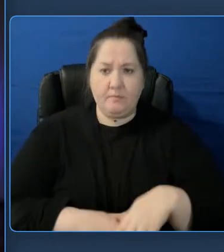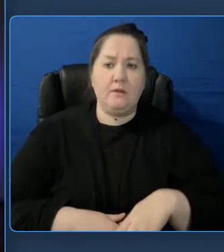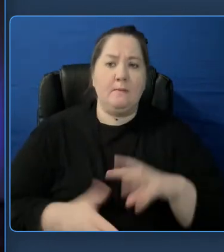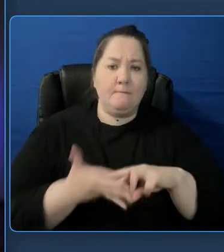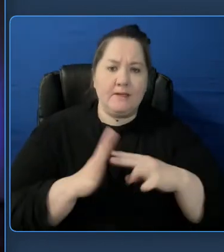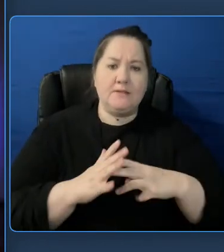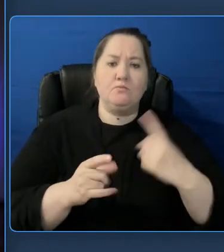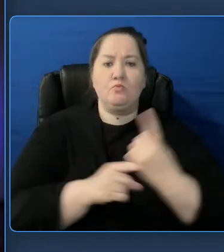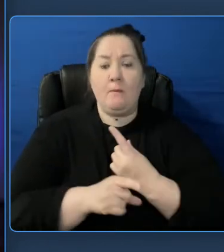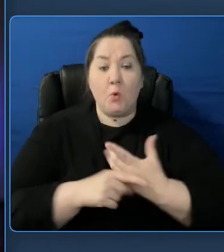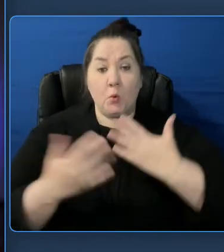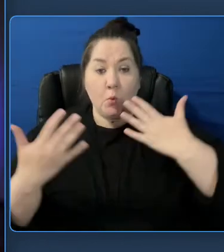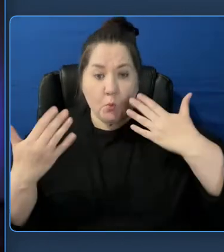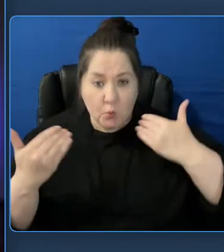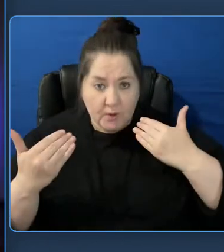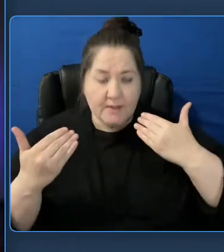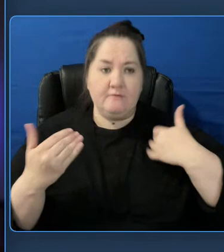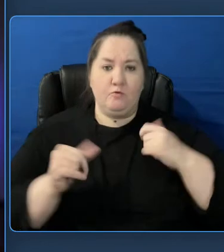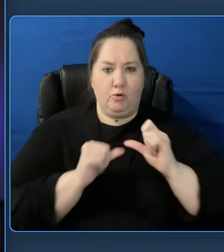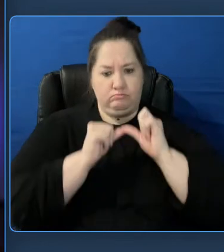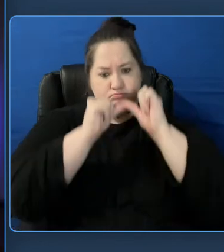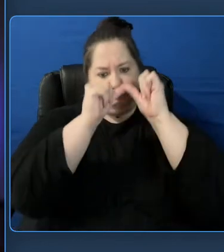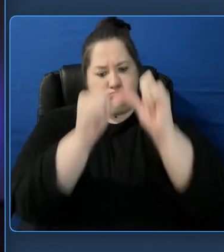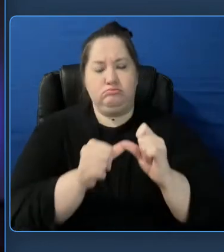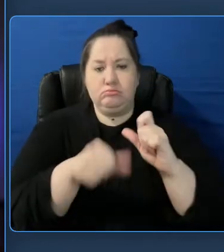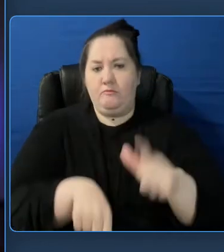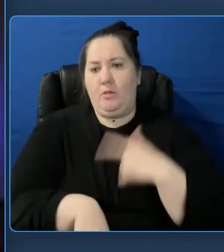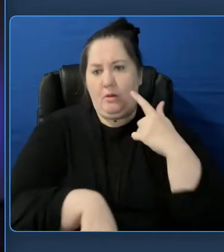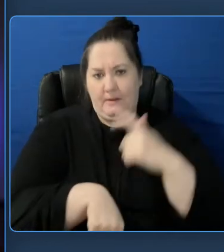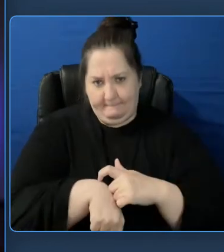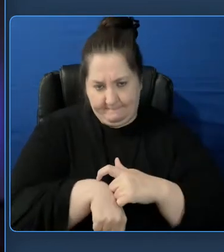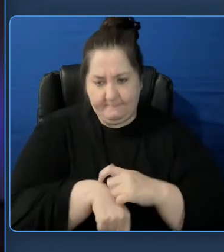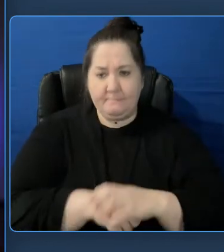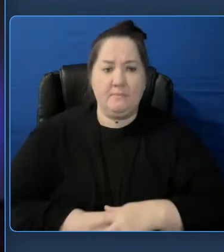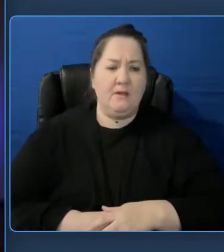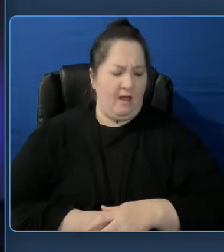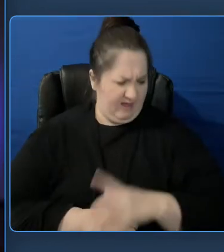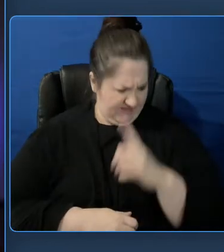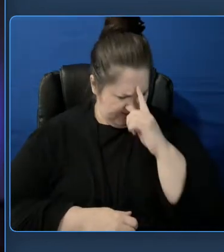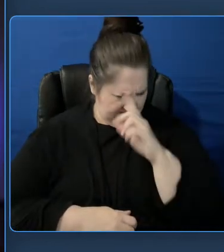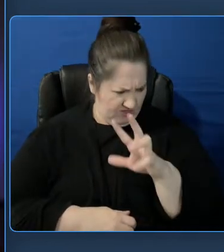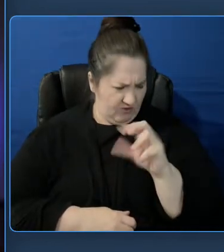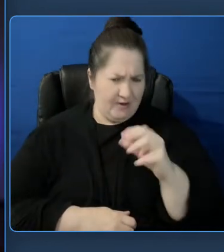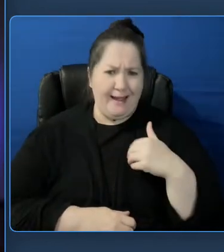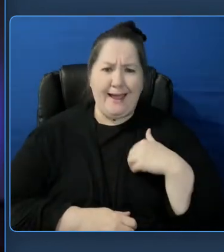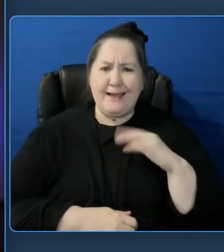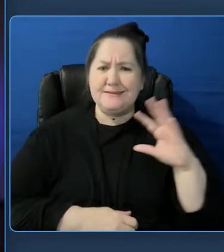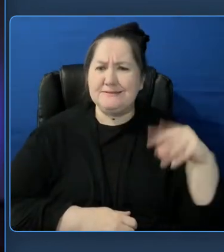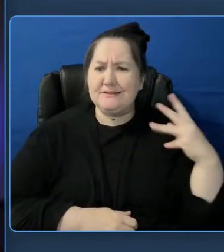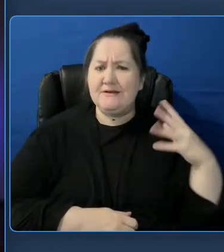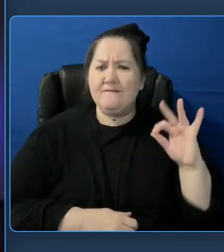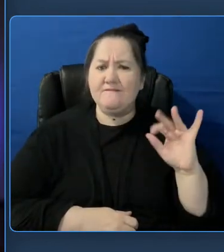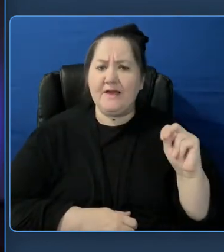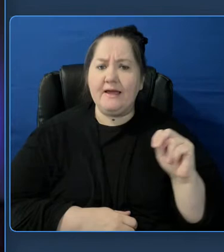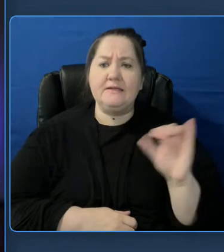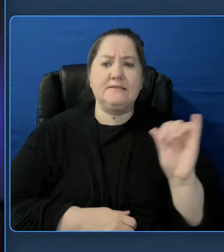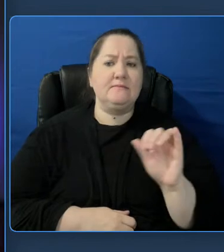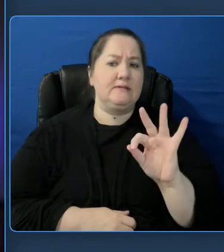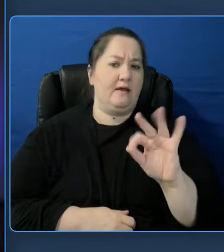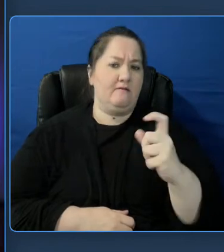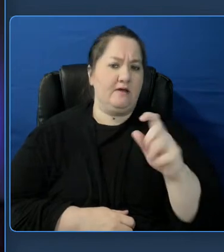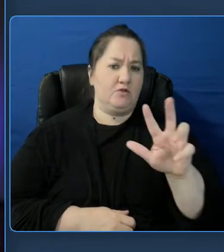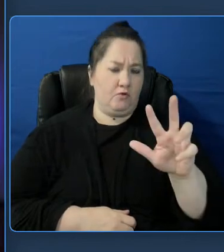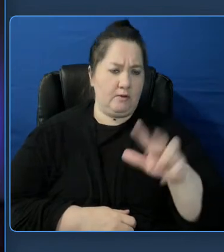going to have proper cooling to run long periods of time. The 30, I believe, has a fan in it also, just like the FX3.